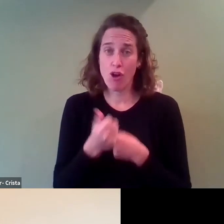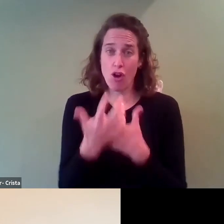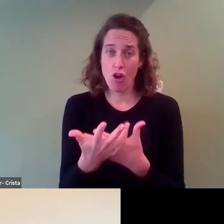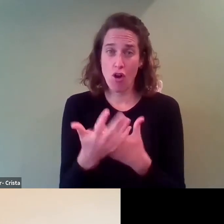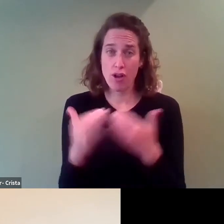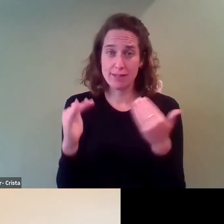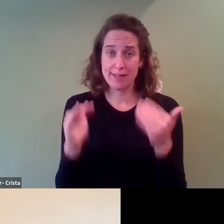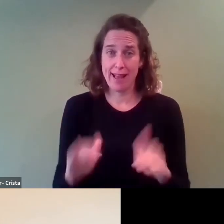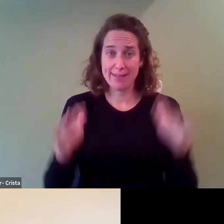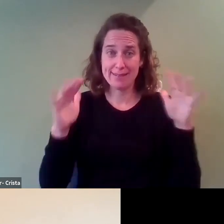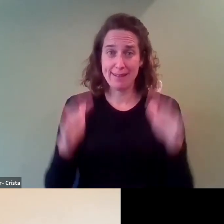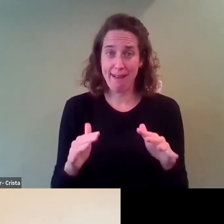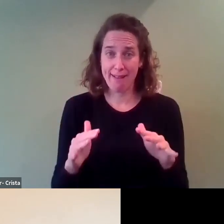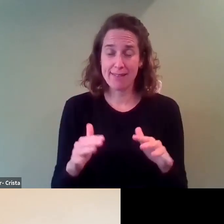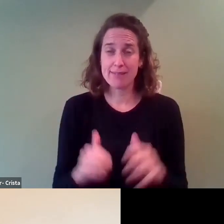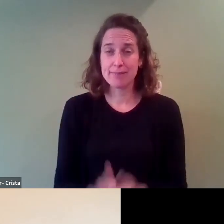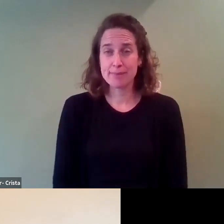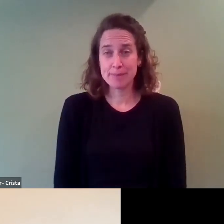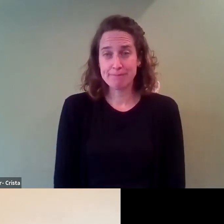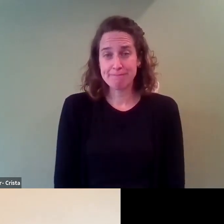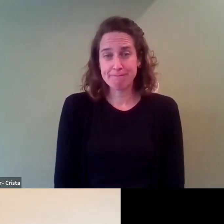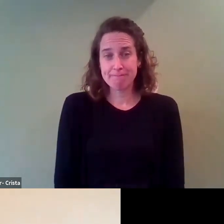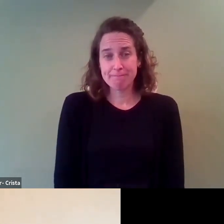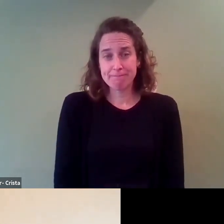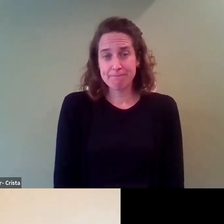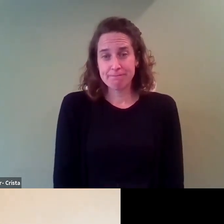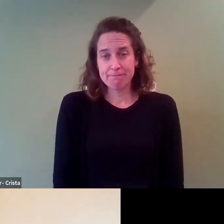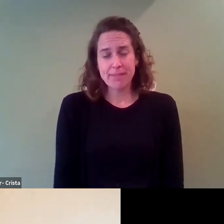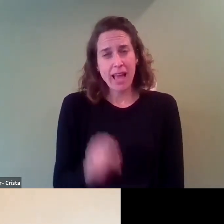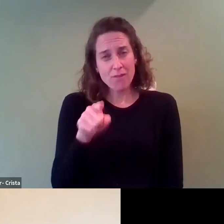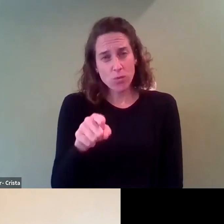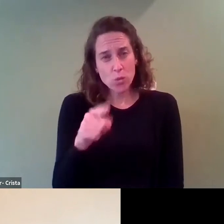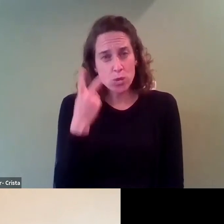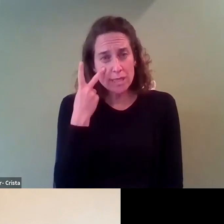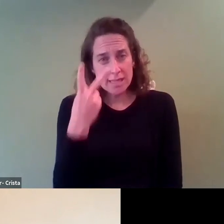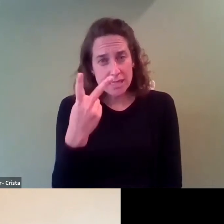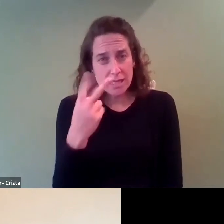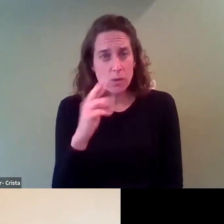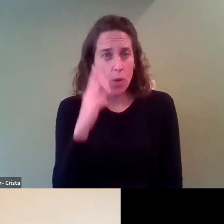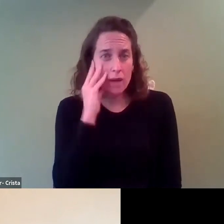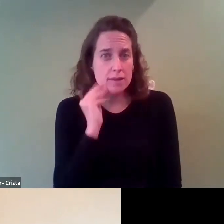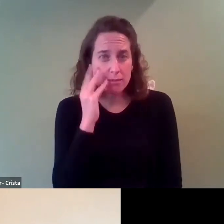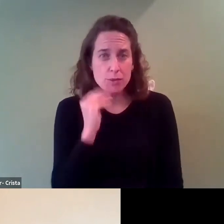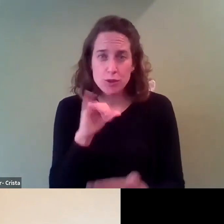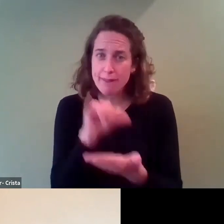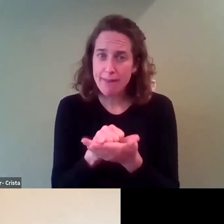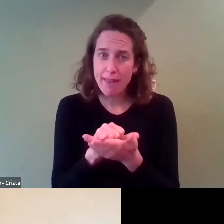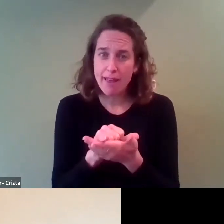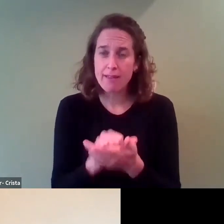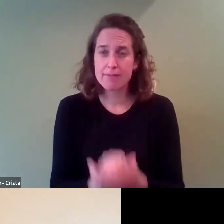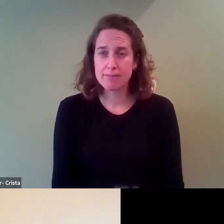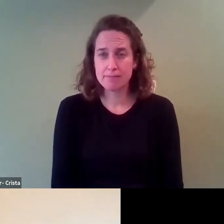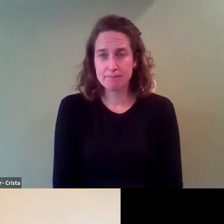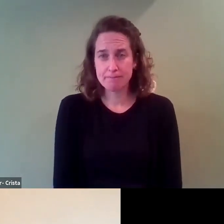among kids. I don't know. Have you seen that? Have you had that kind of experience,